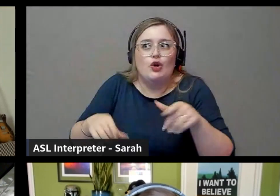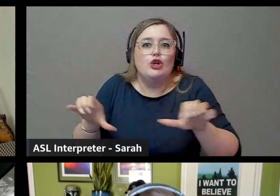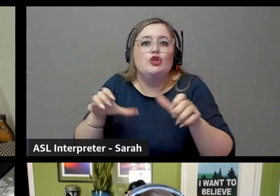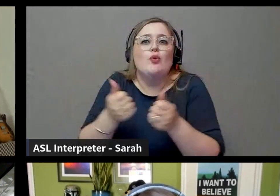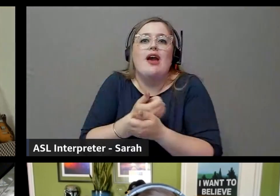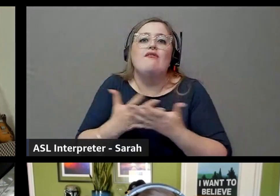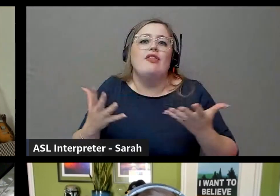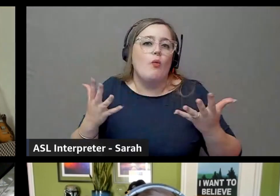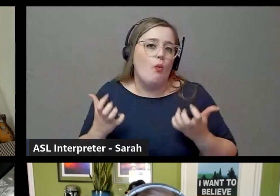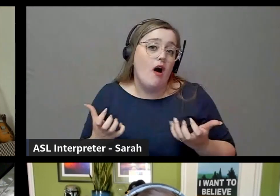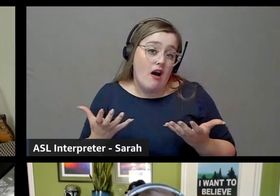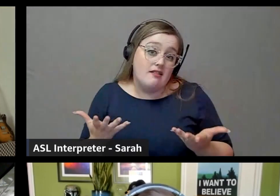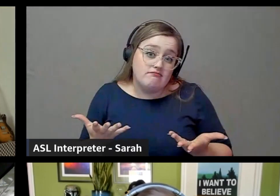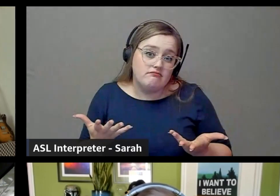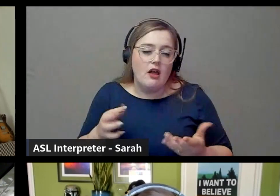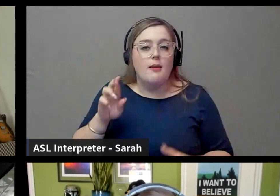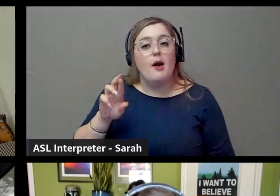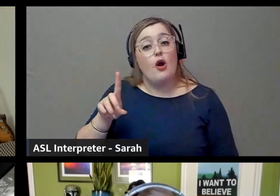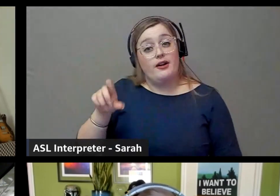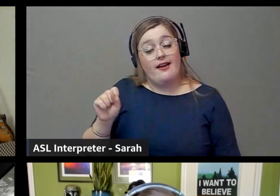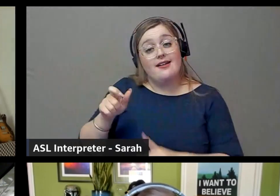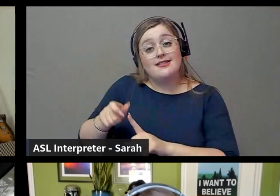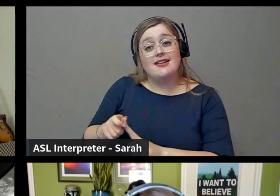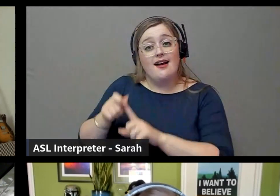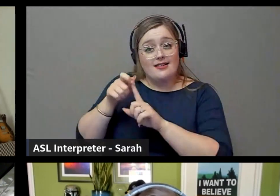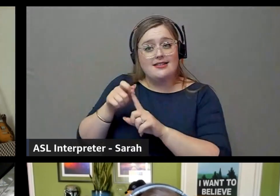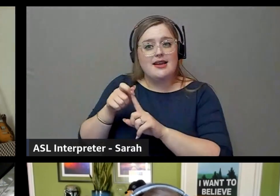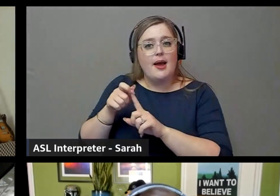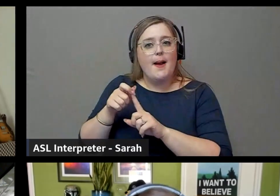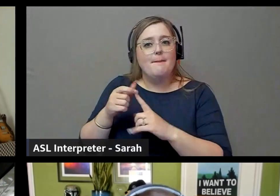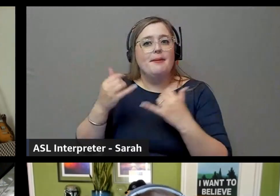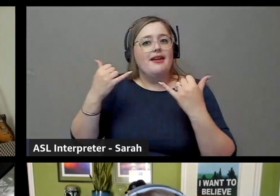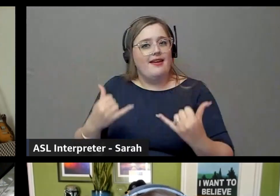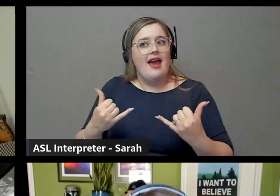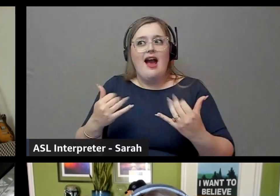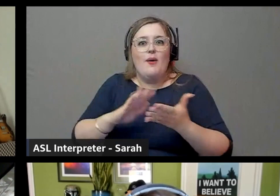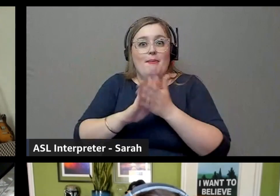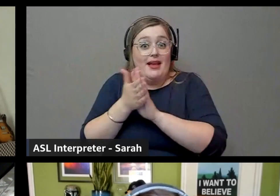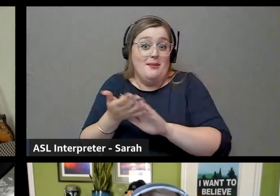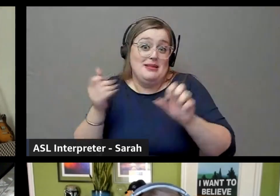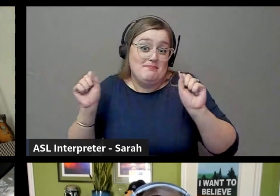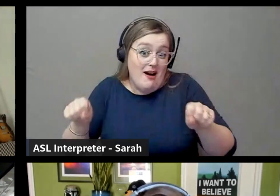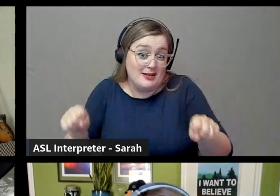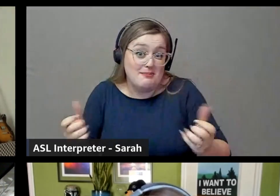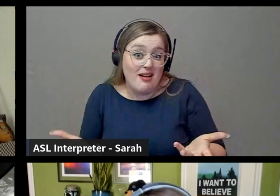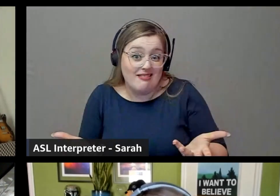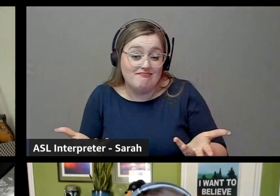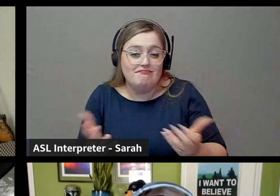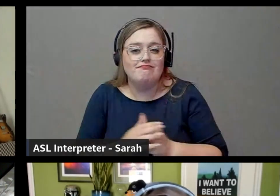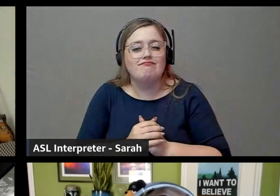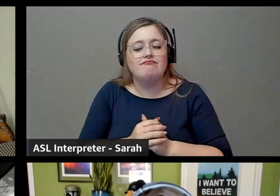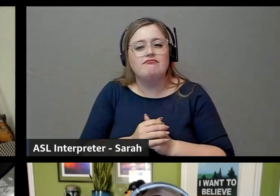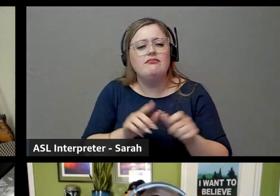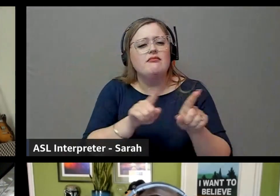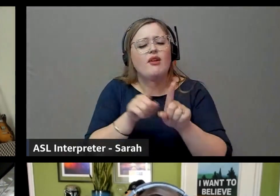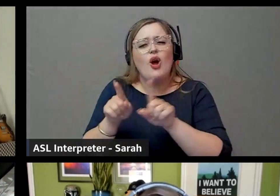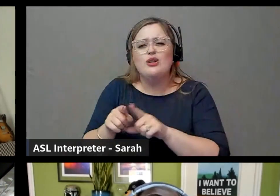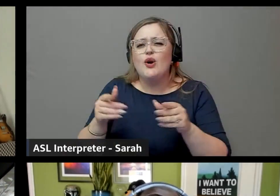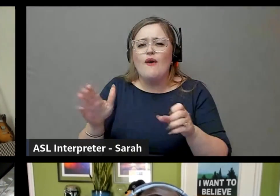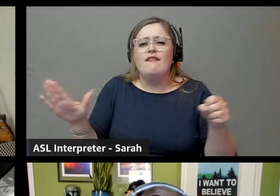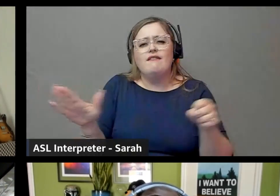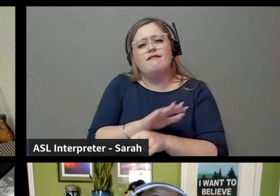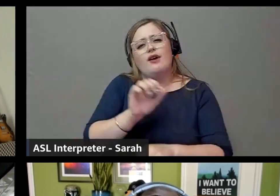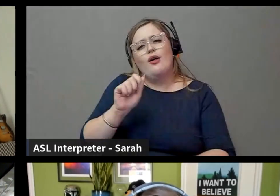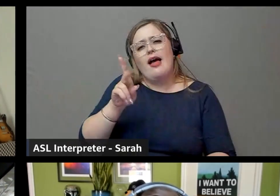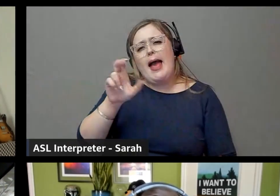wanted, right? And with RDS Custom, we make that very possible, right? Also accessing just with full administrative access. I mean, you